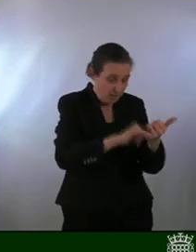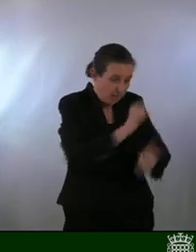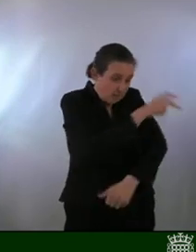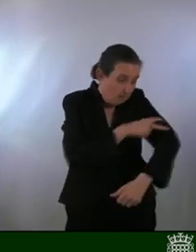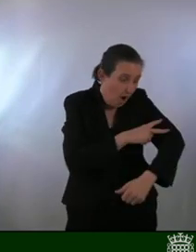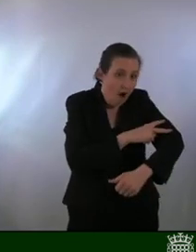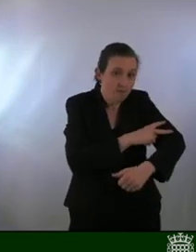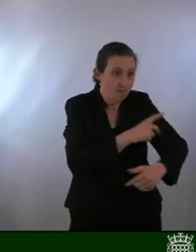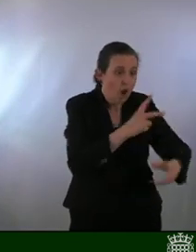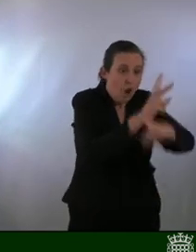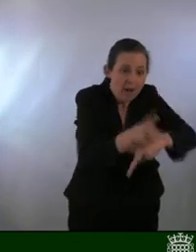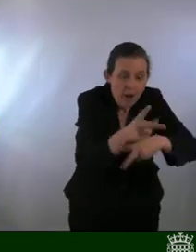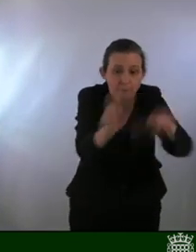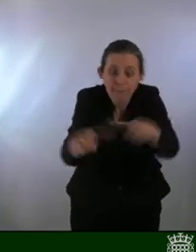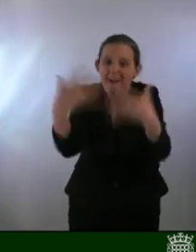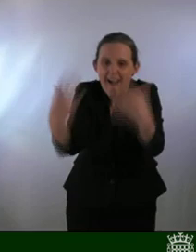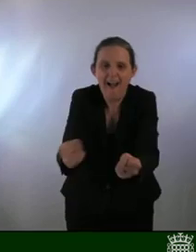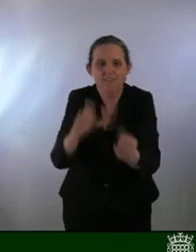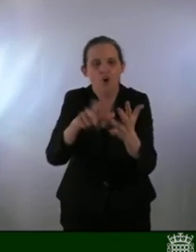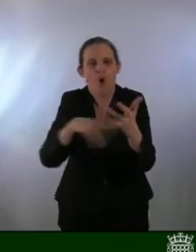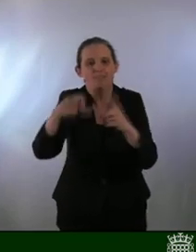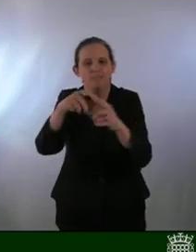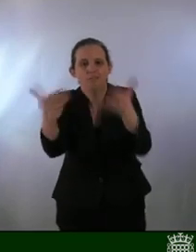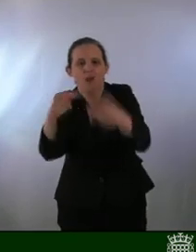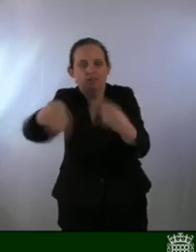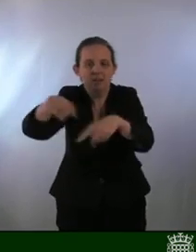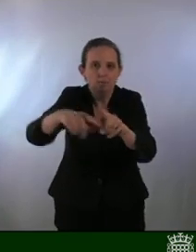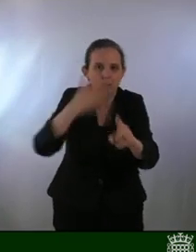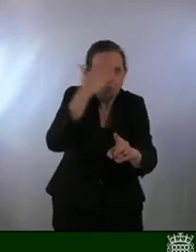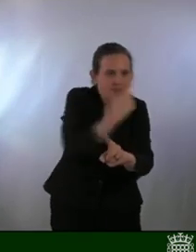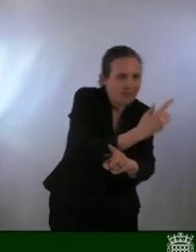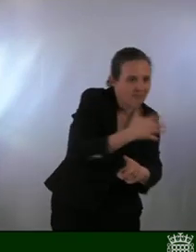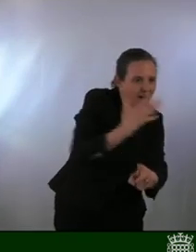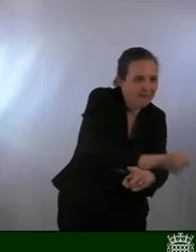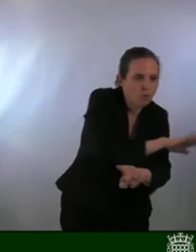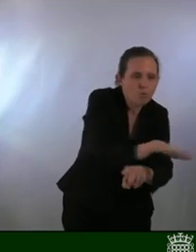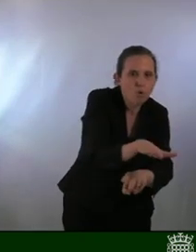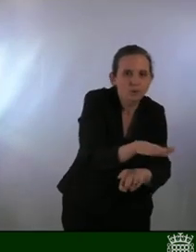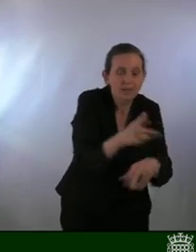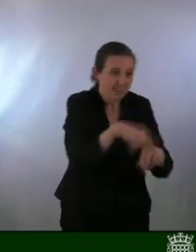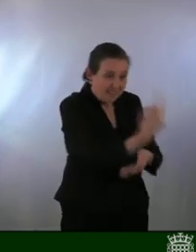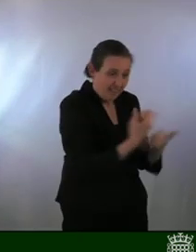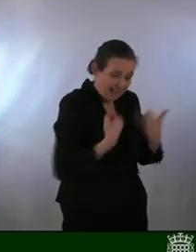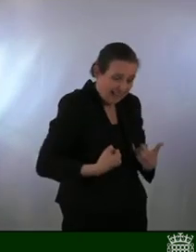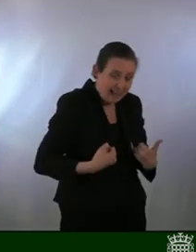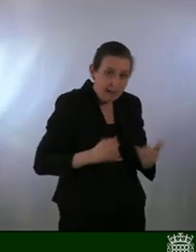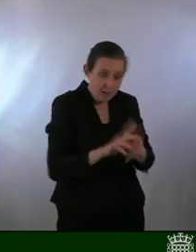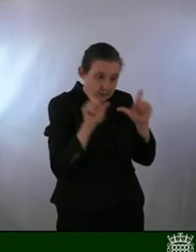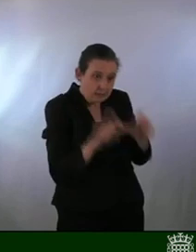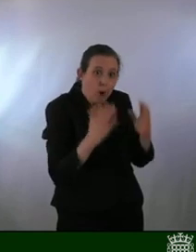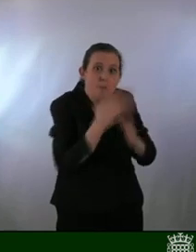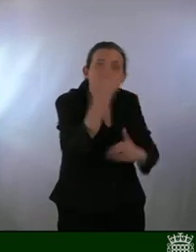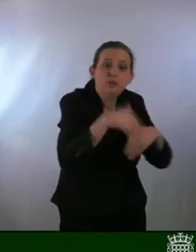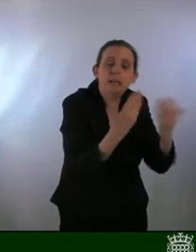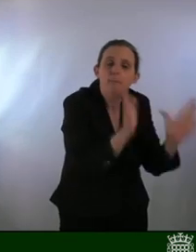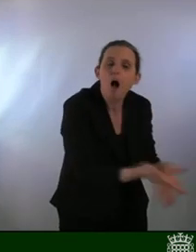not knowing if they themselves are transmitting the virus, or if they get ill, will they now be asked to stay at home for 14 days? Surely